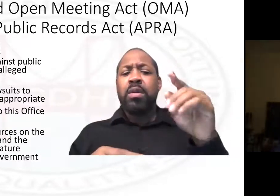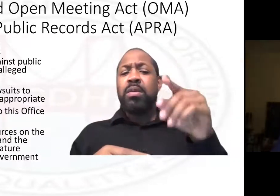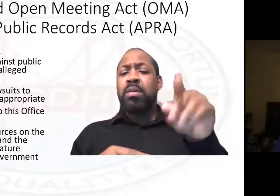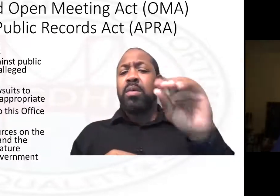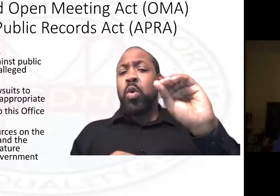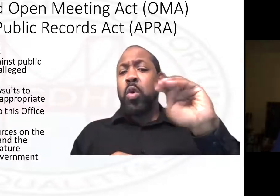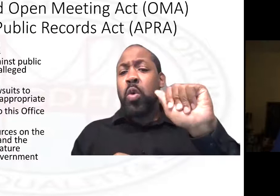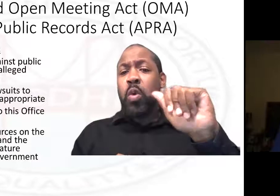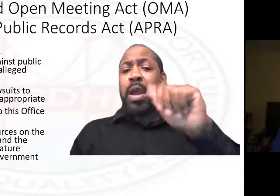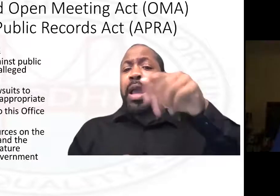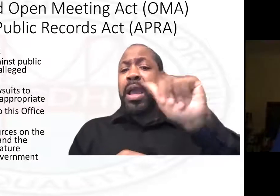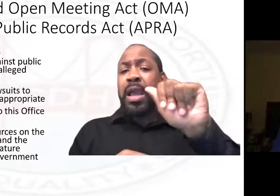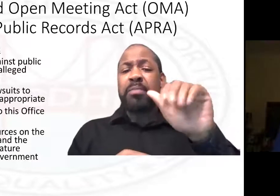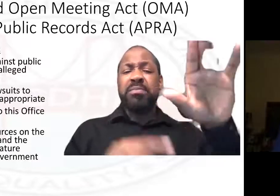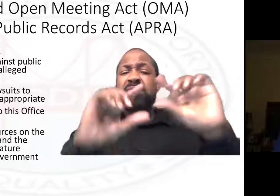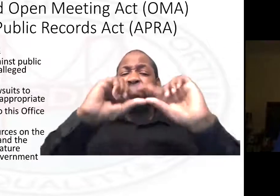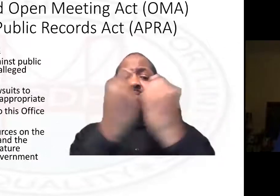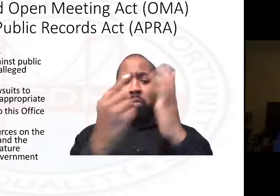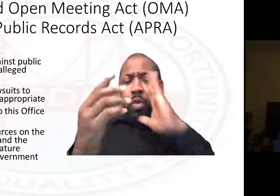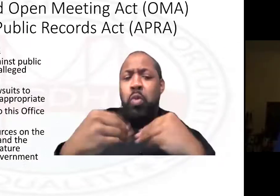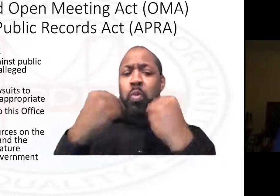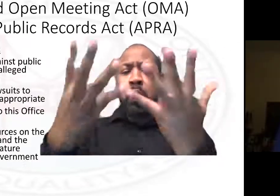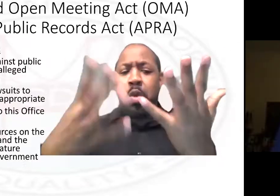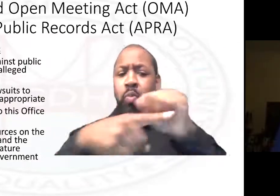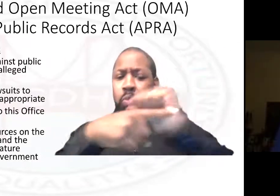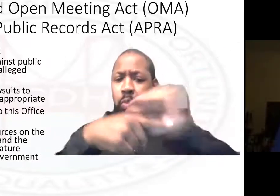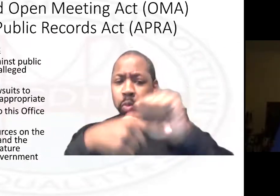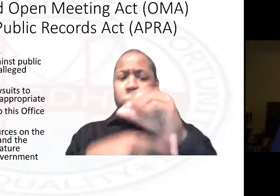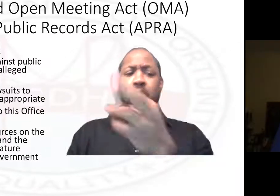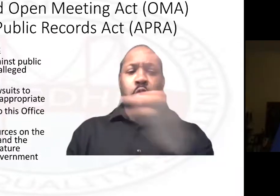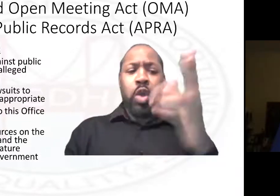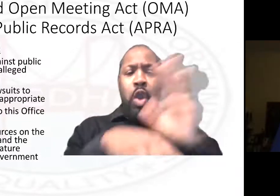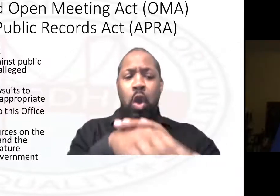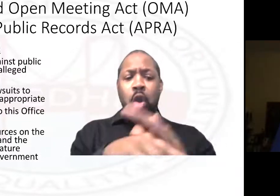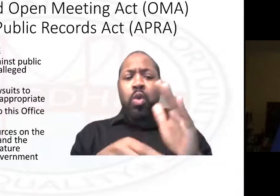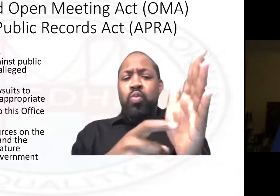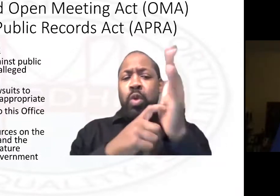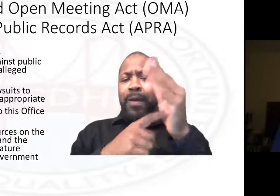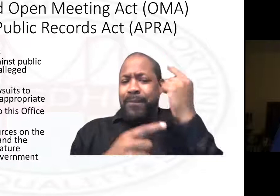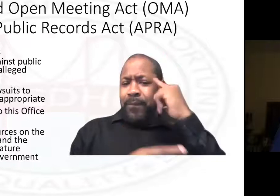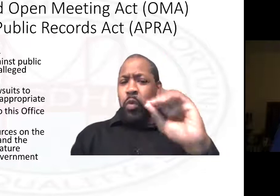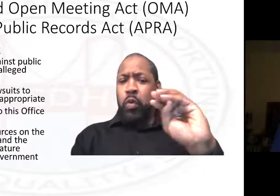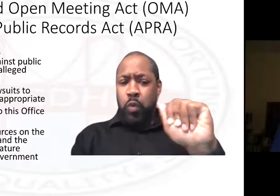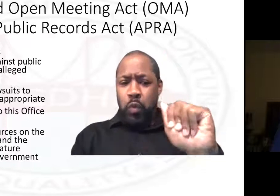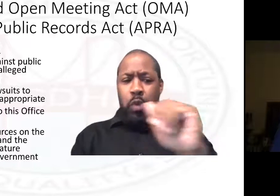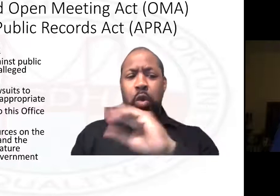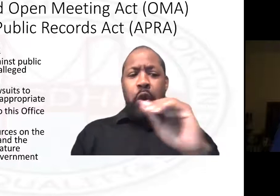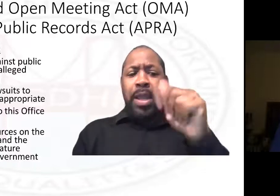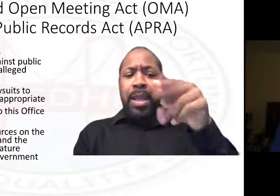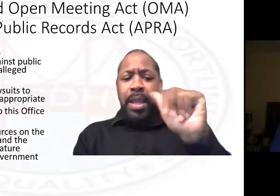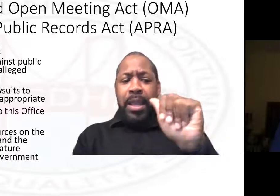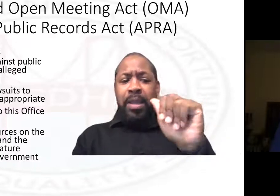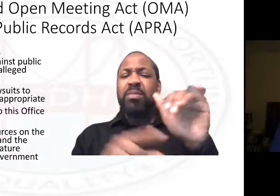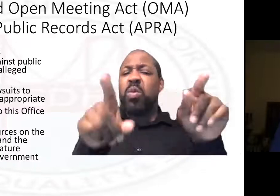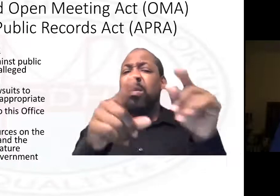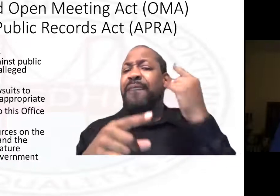We have to provide trainings and resources on the requirements of the OMA and the APRA, including